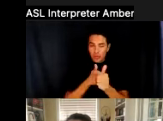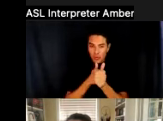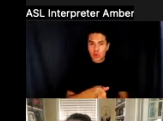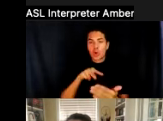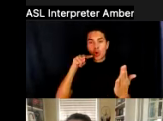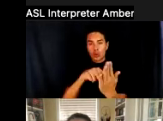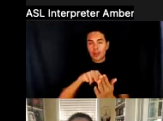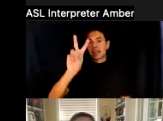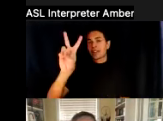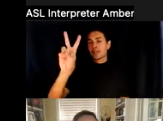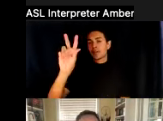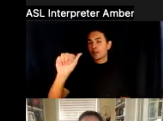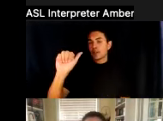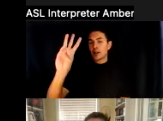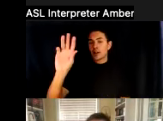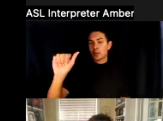VAWA